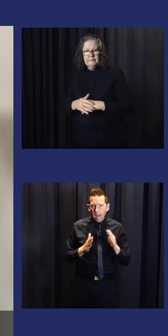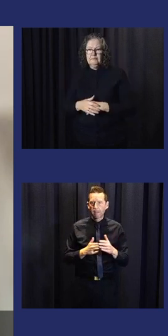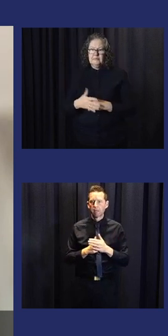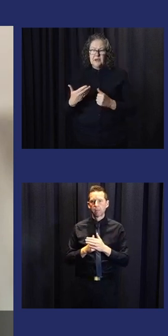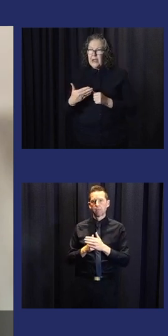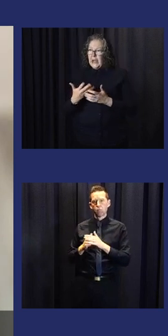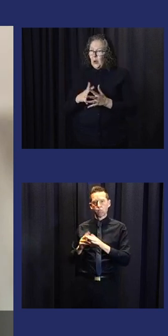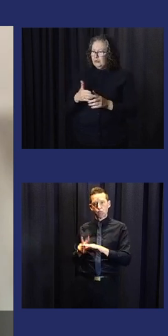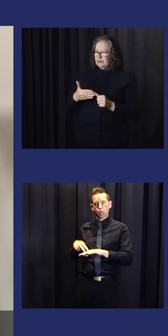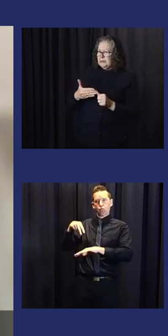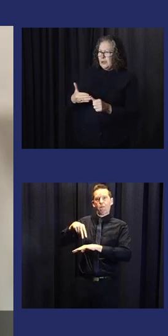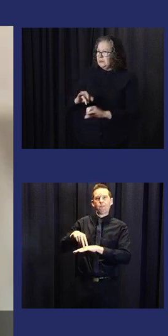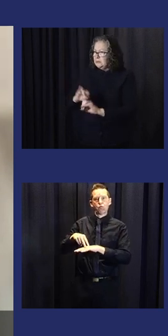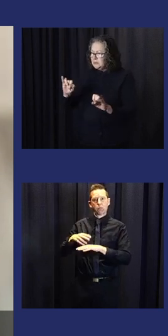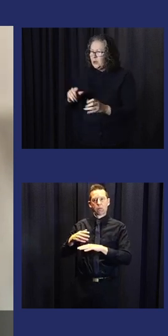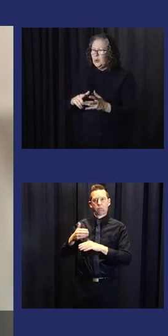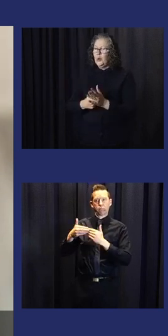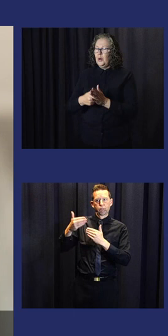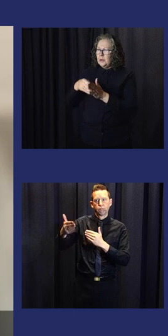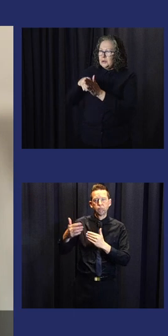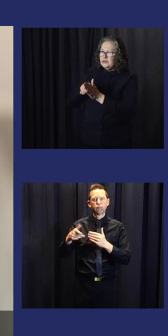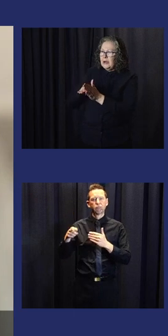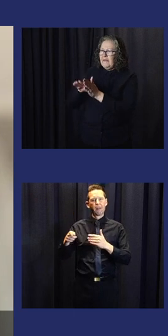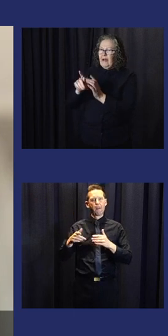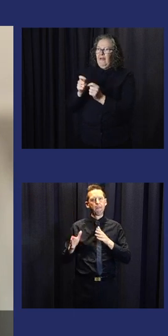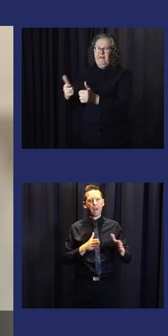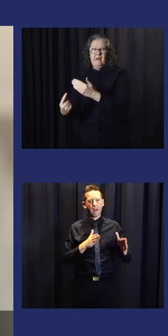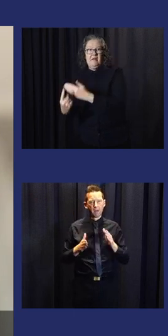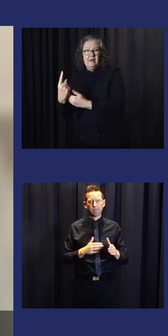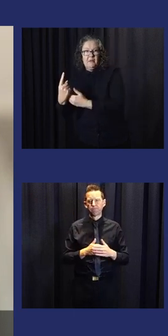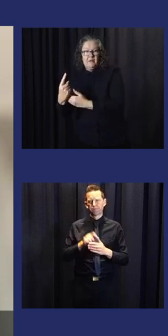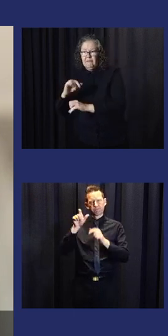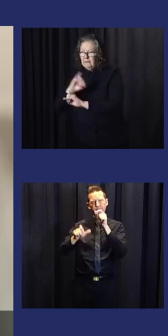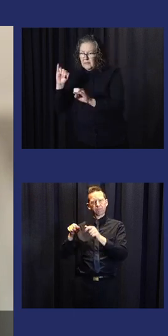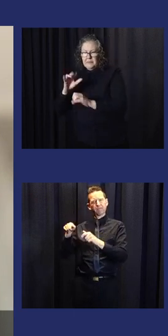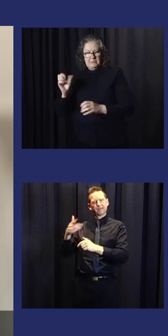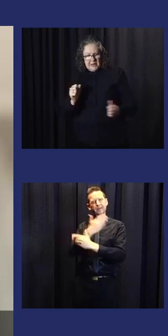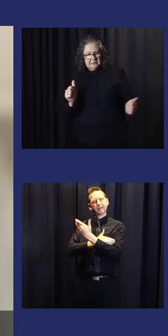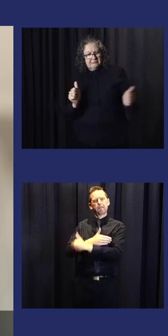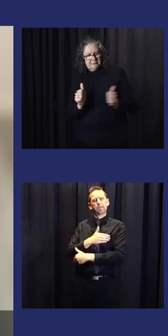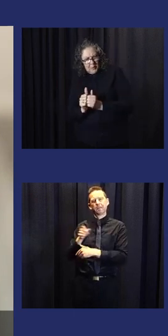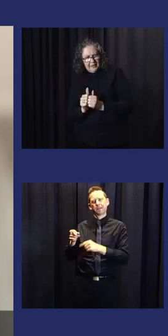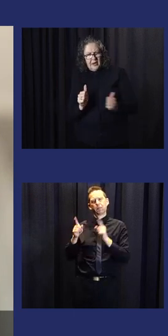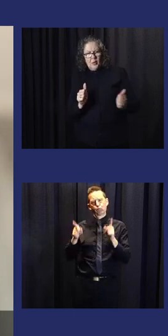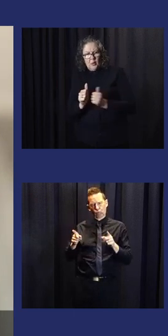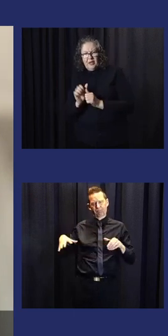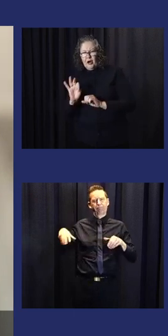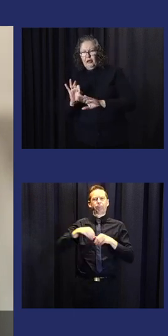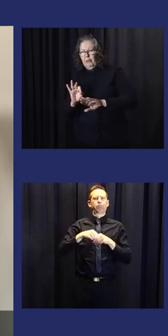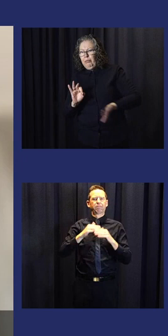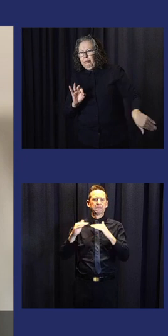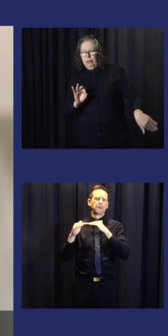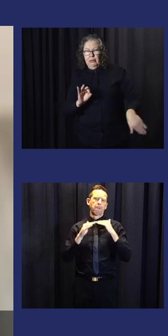recovery plans, that people with disabilities should be active partners in the process.